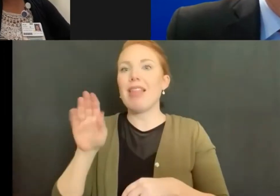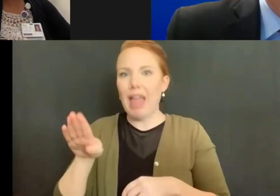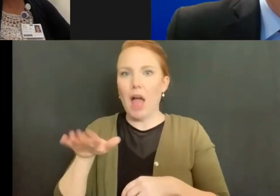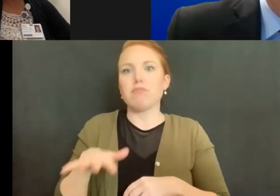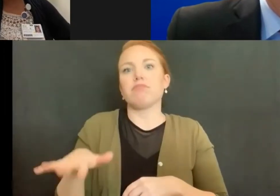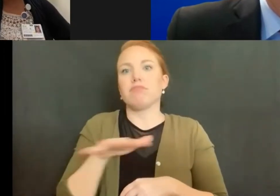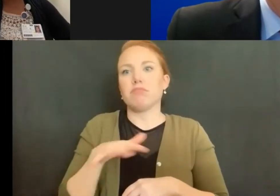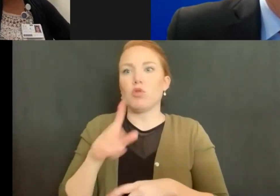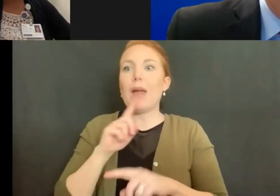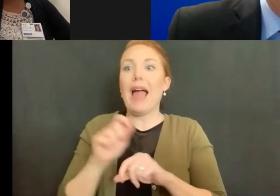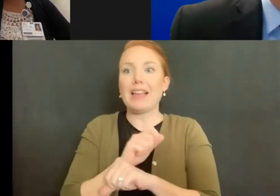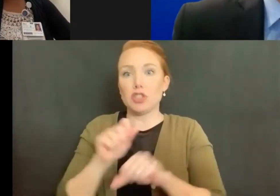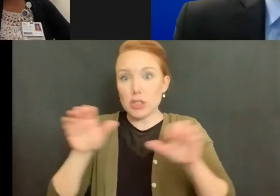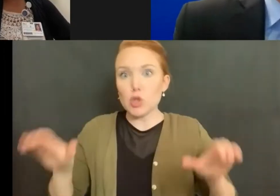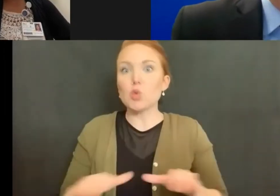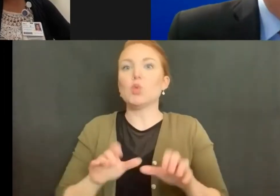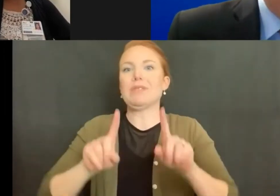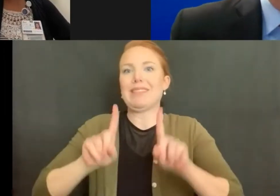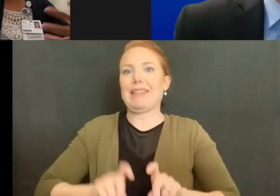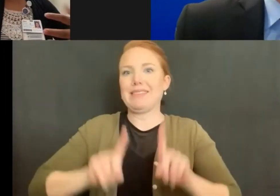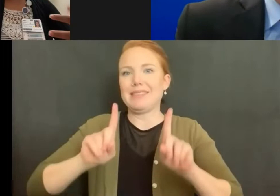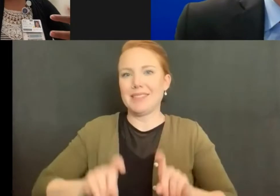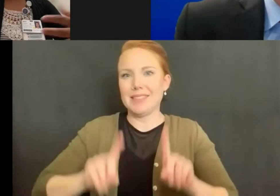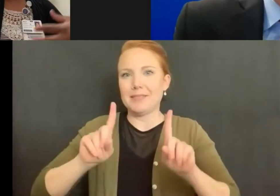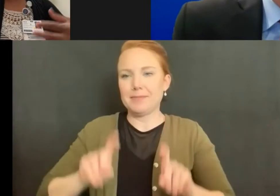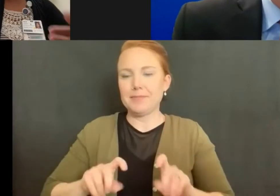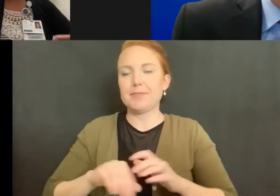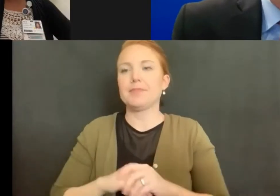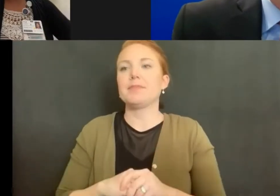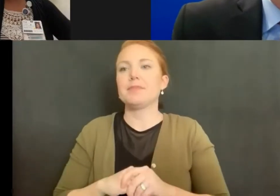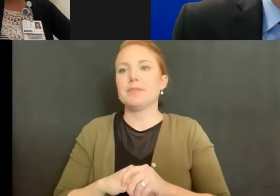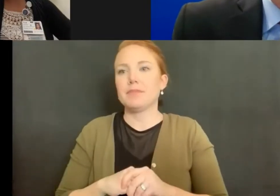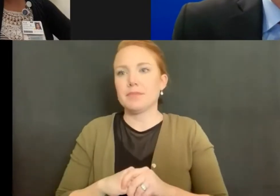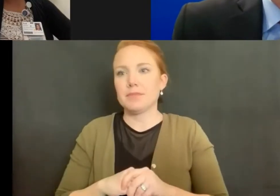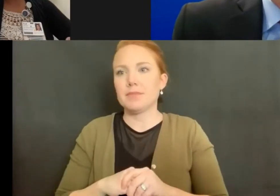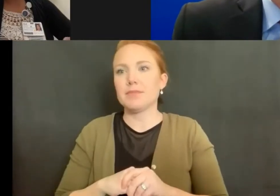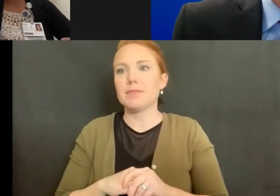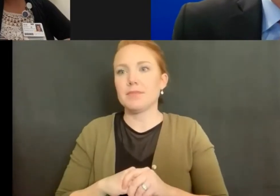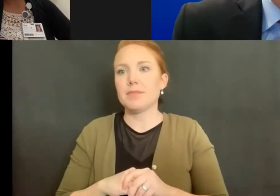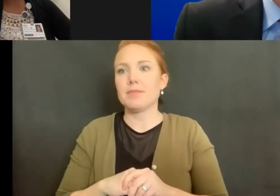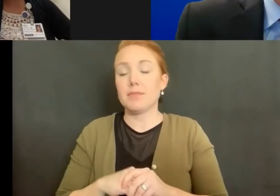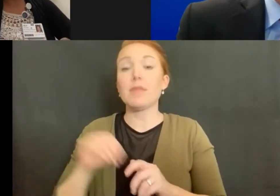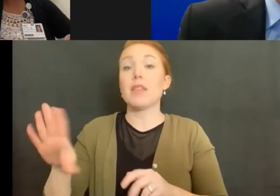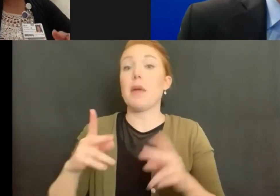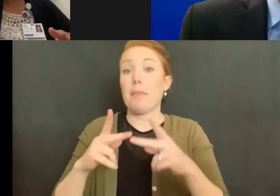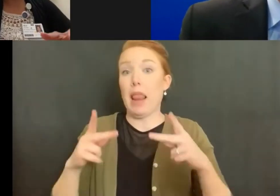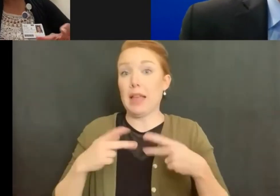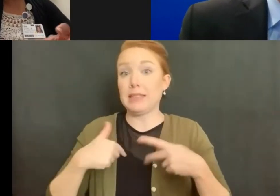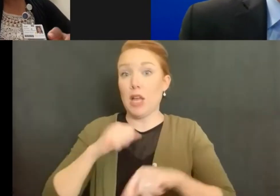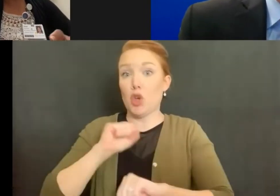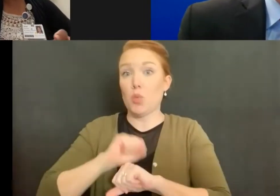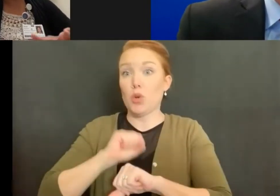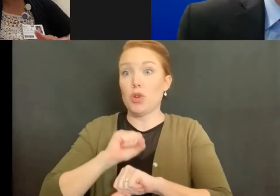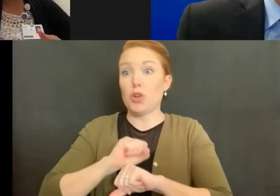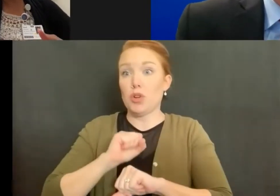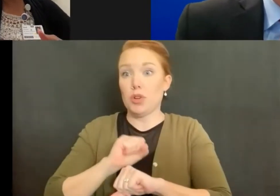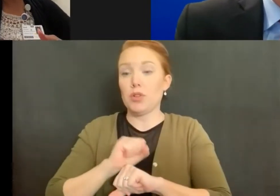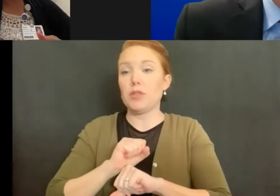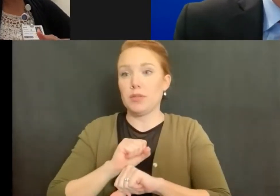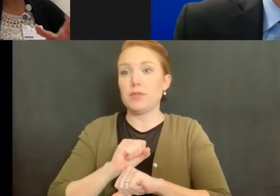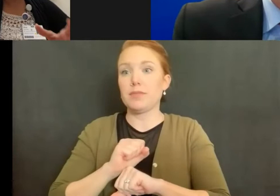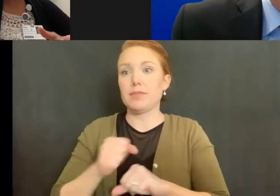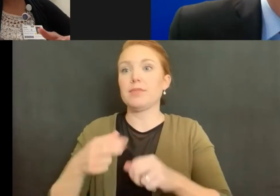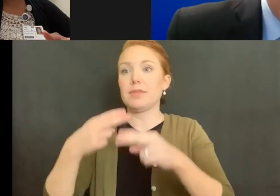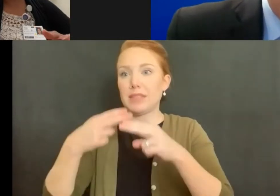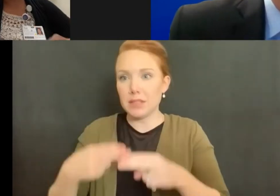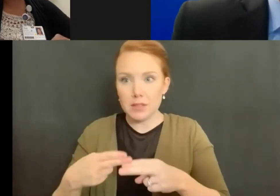actually perform the testing. And in the place I work it is called a community